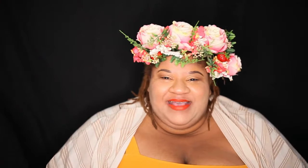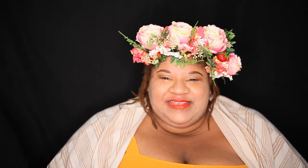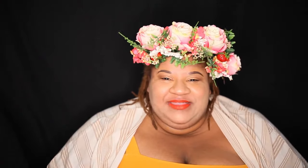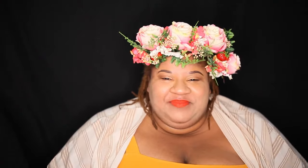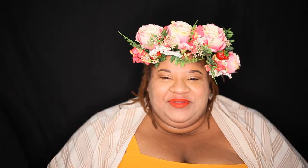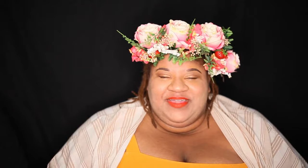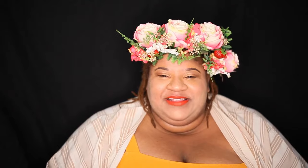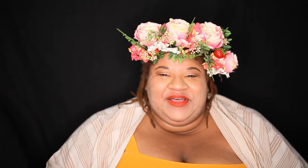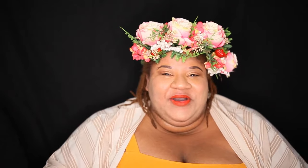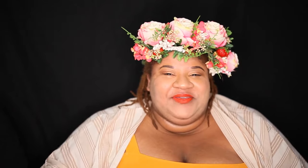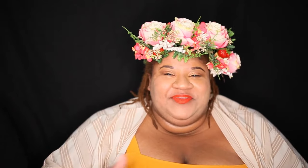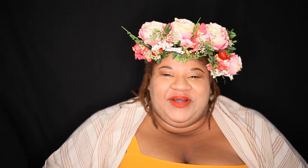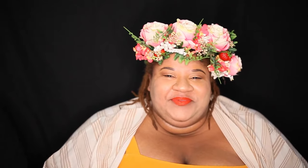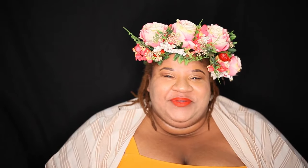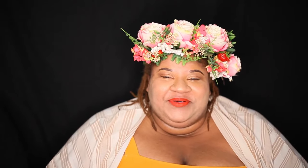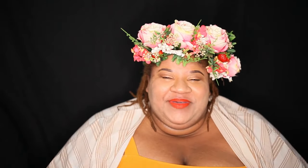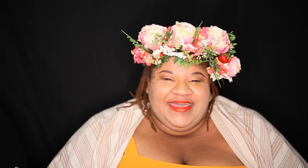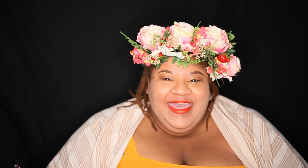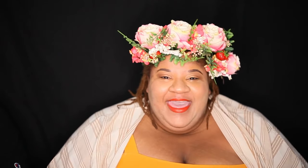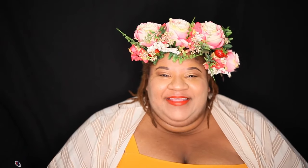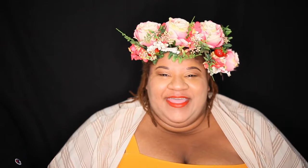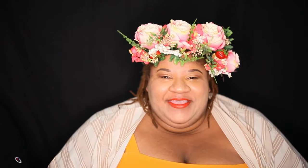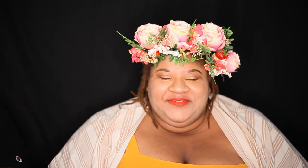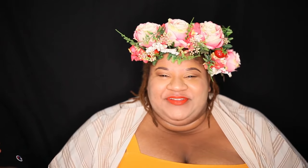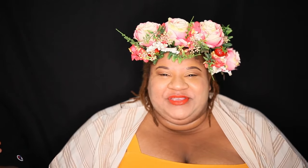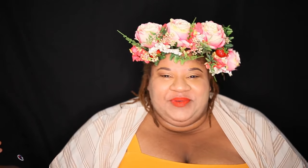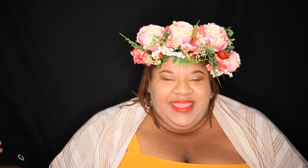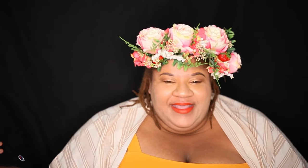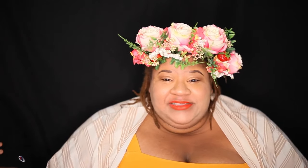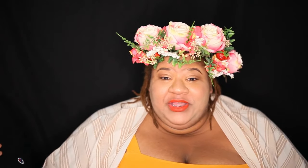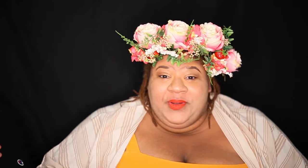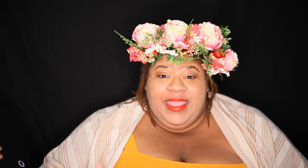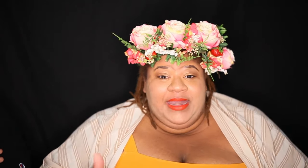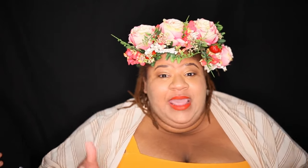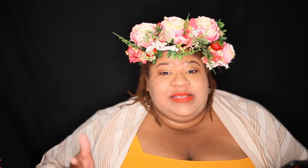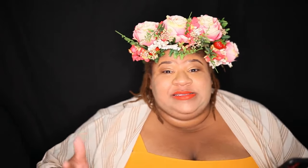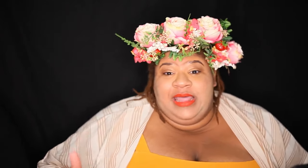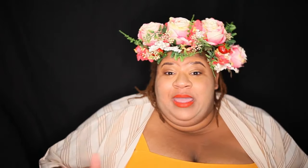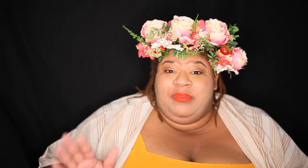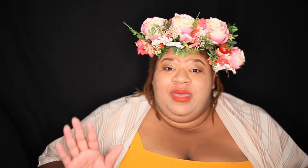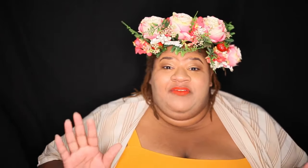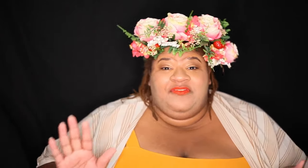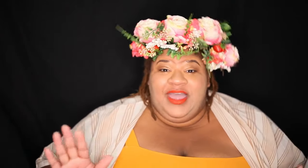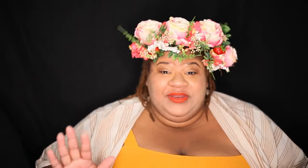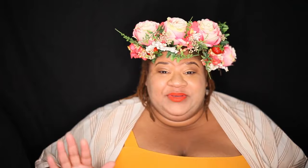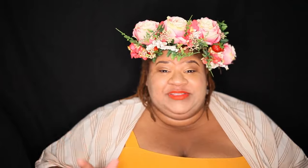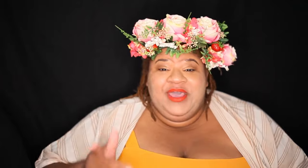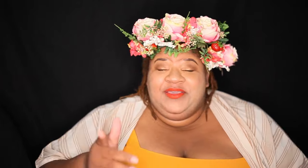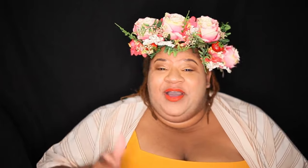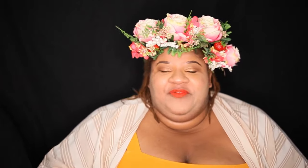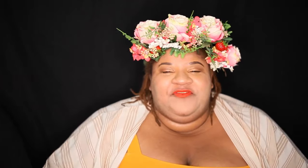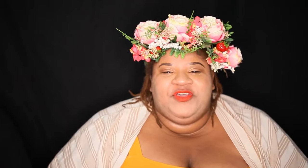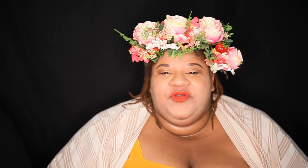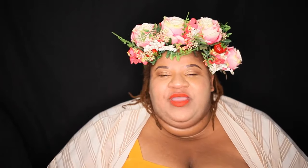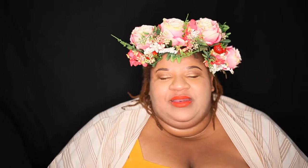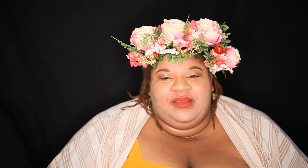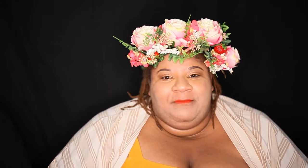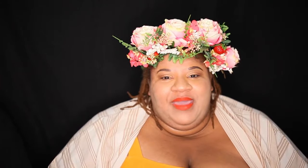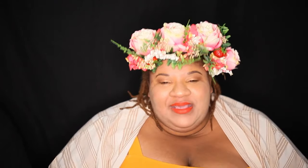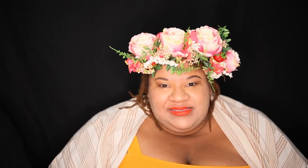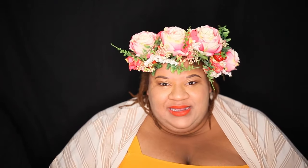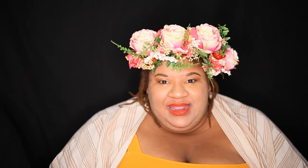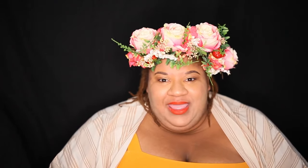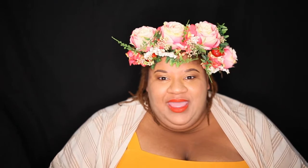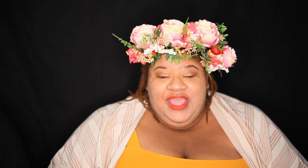just bask in the beauty that is all of y'all real quick. And thank you for tuning in to the Grand Slam Finals. Y'all, we've curated